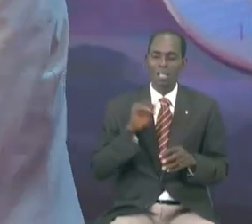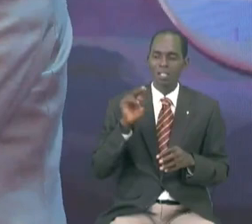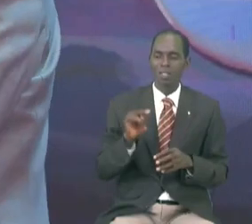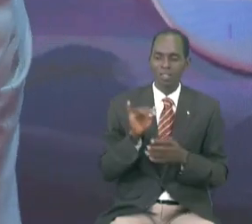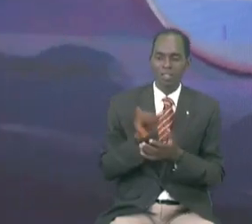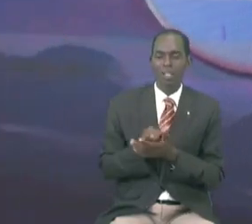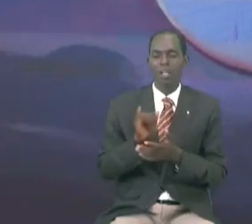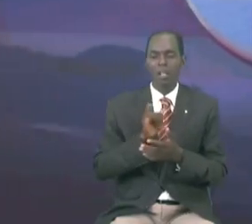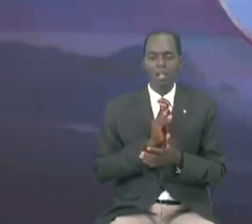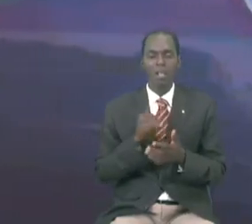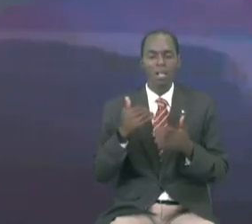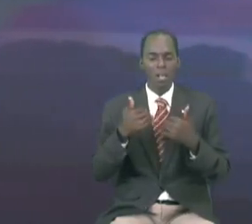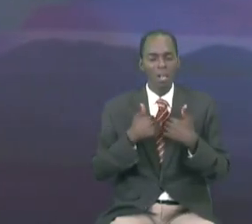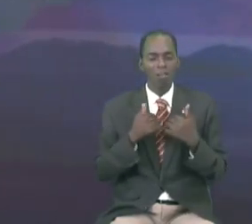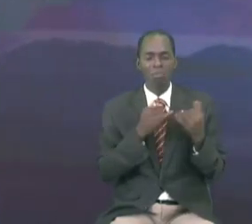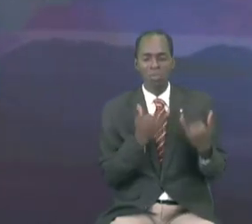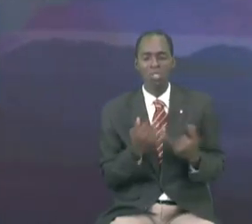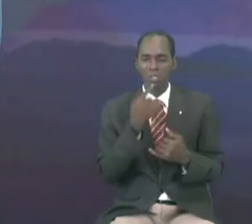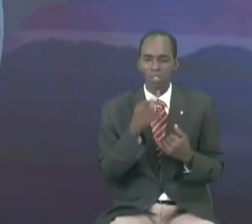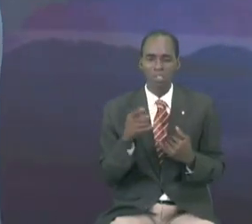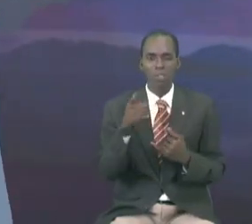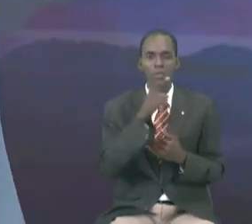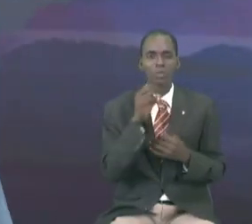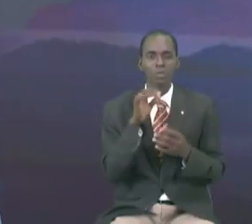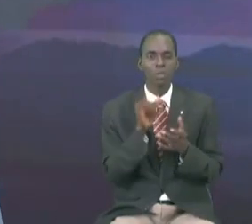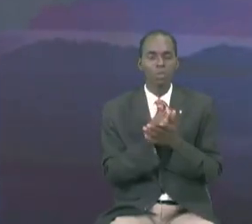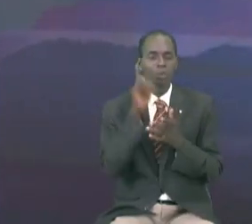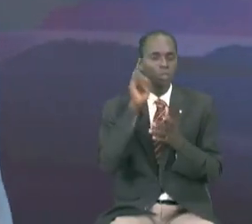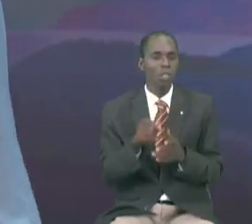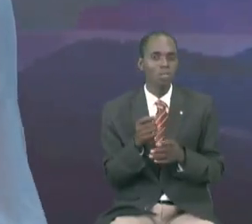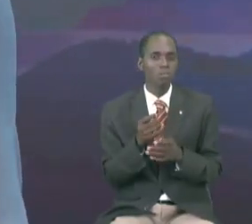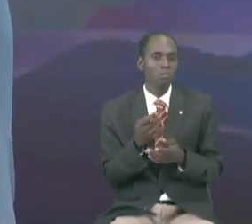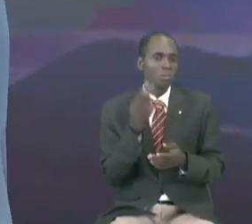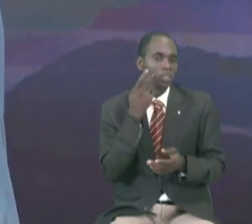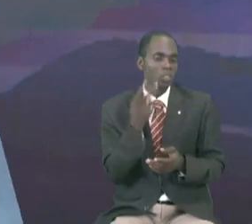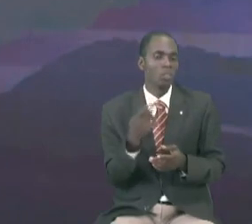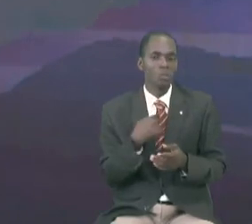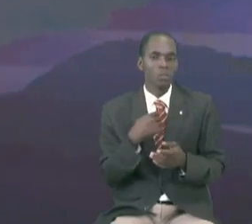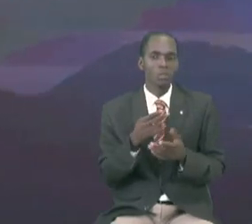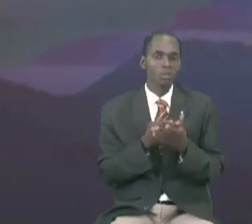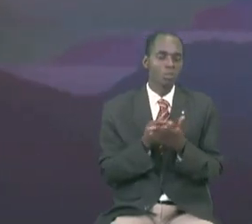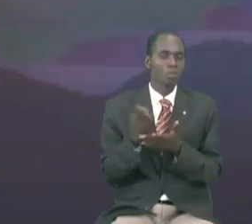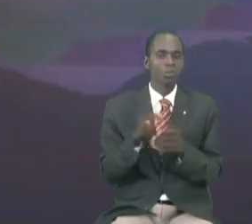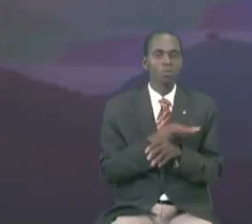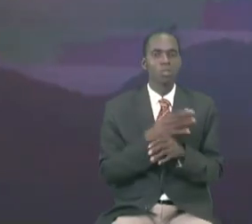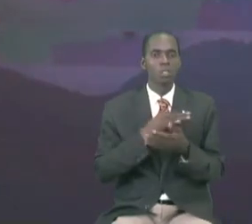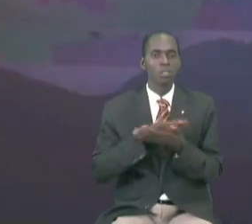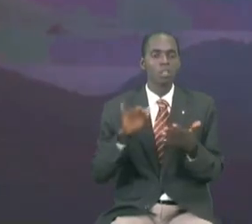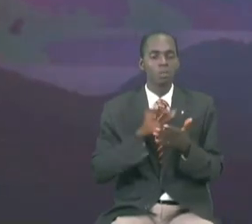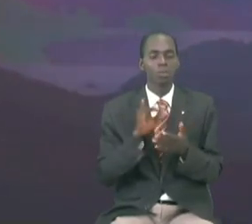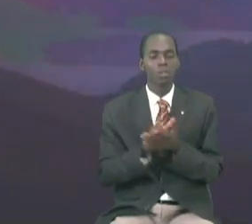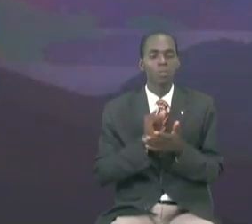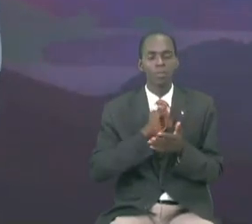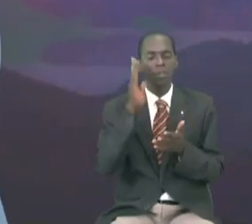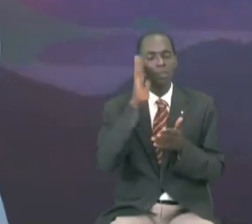miss heaven. We don't get displeased with God because of correction, but he displeased Jonah exceedingly, and he was